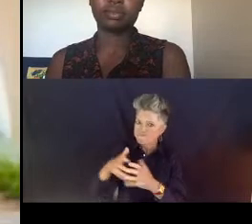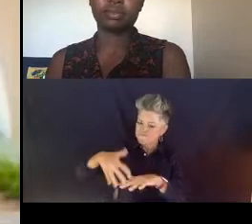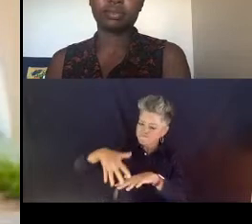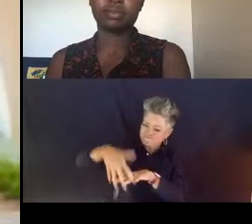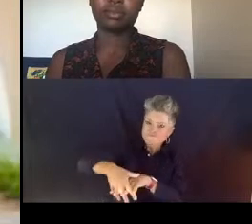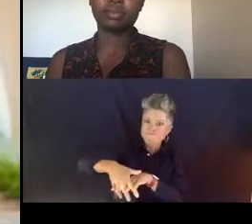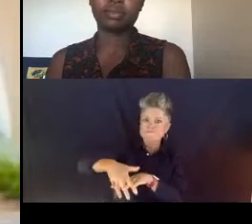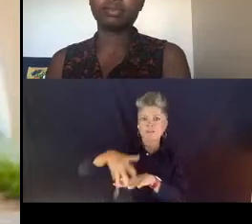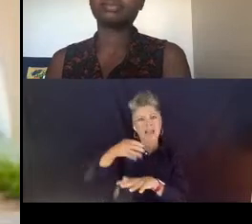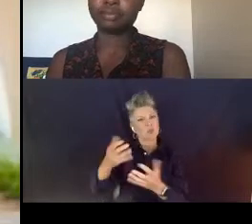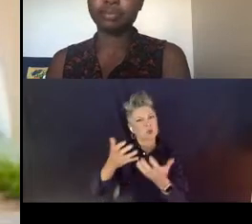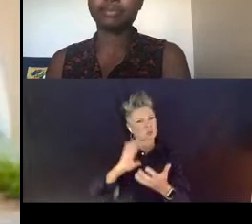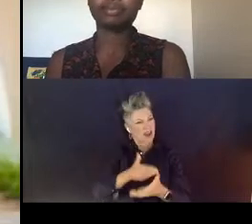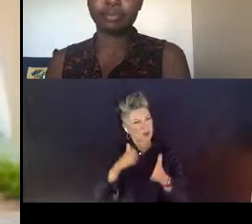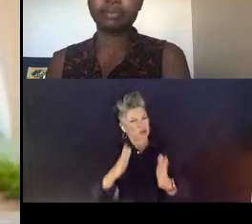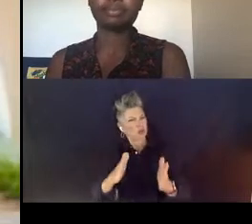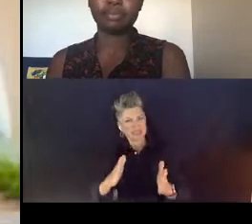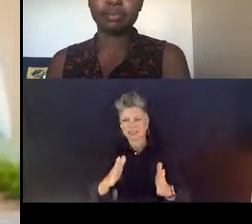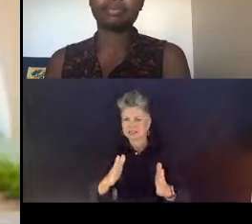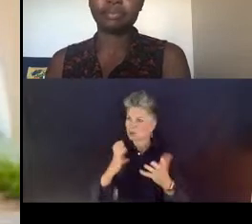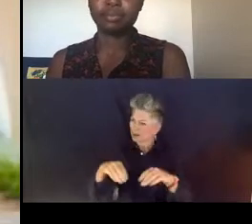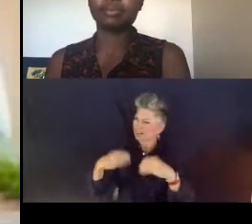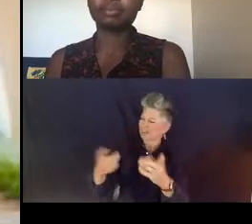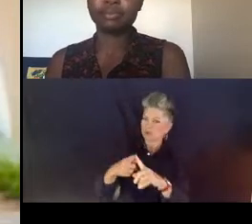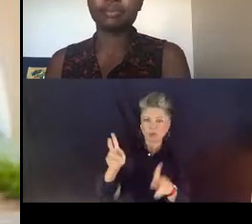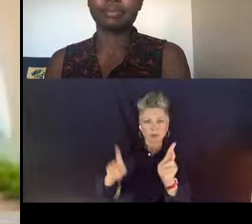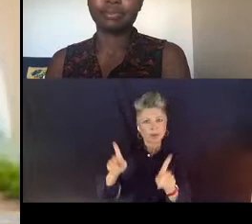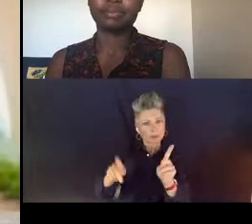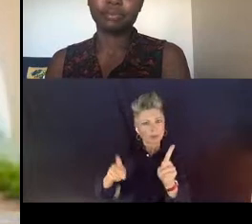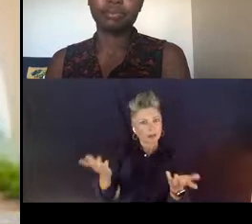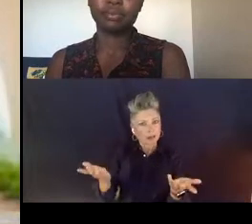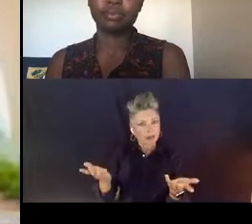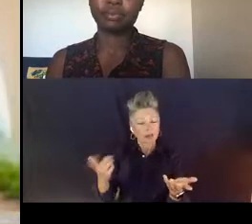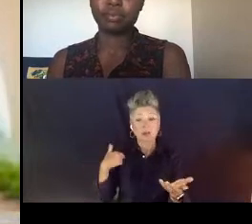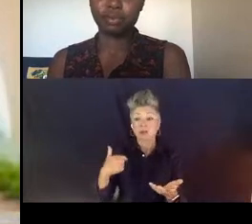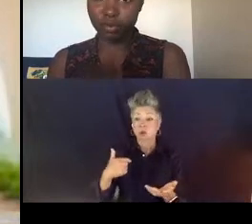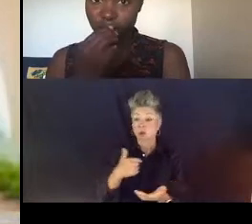take our streets back to the people. And so we believe that